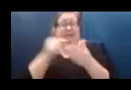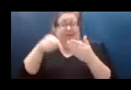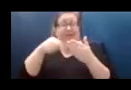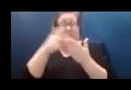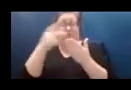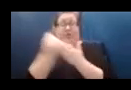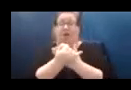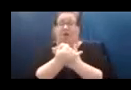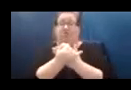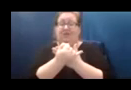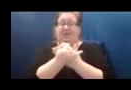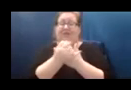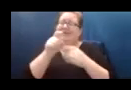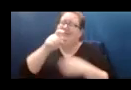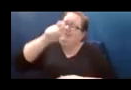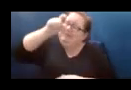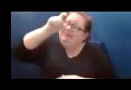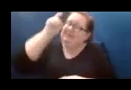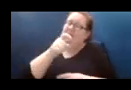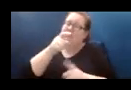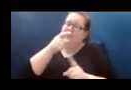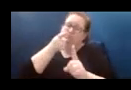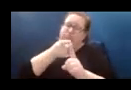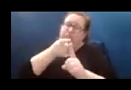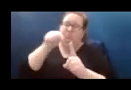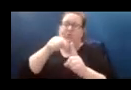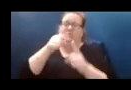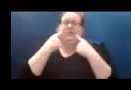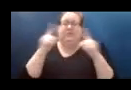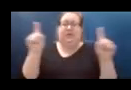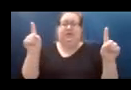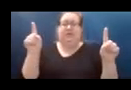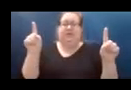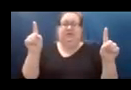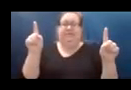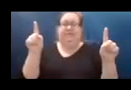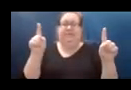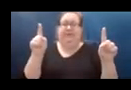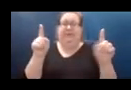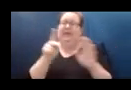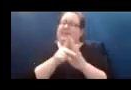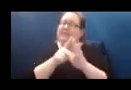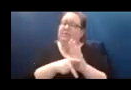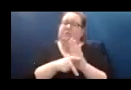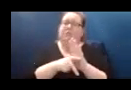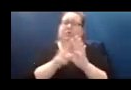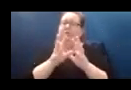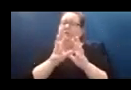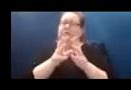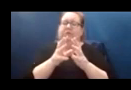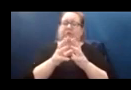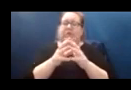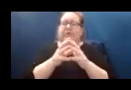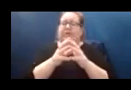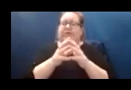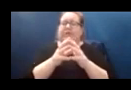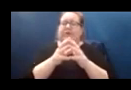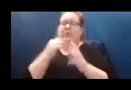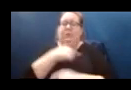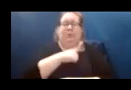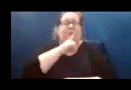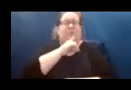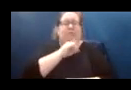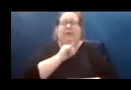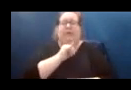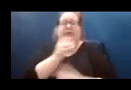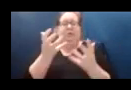is essential to its success. It's a principle that we really